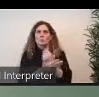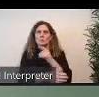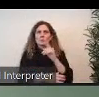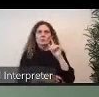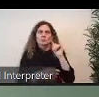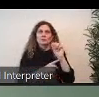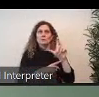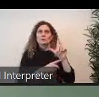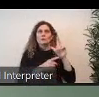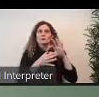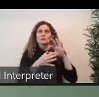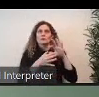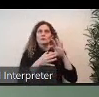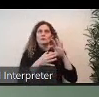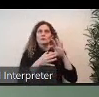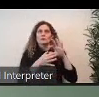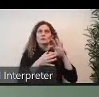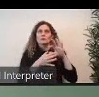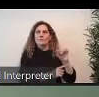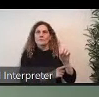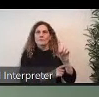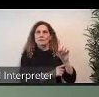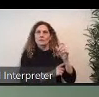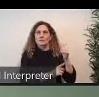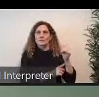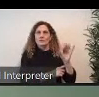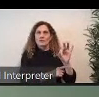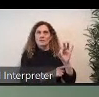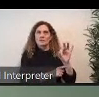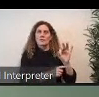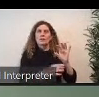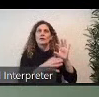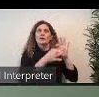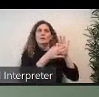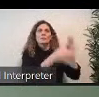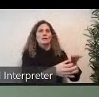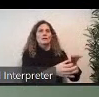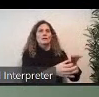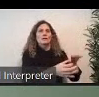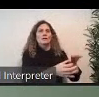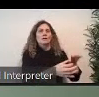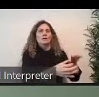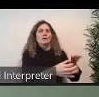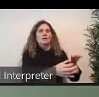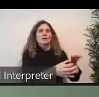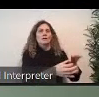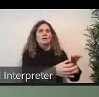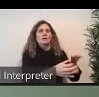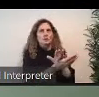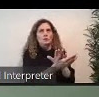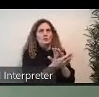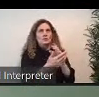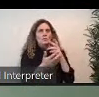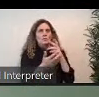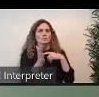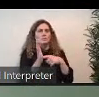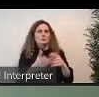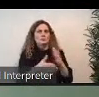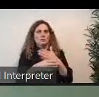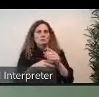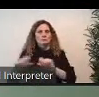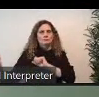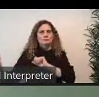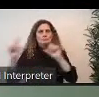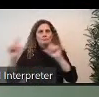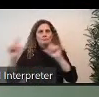and the various school age groups. So please just give me one moment while I work to share my screen and pull up the dashboard.